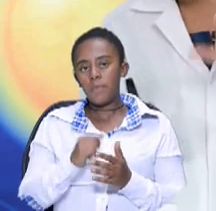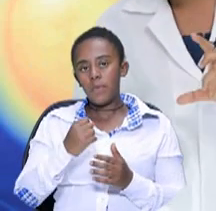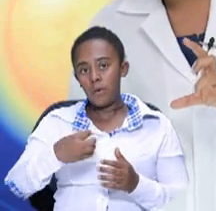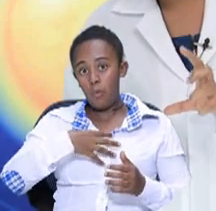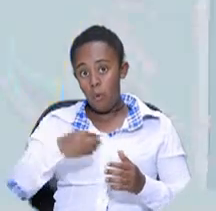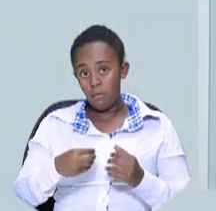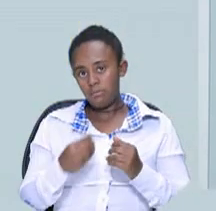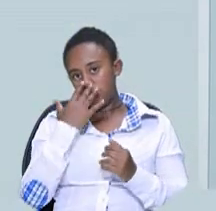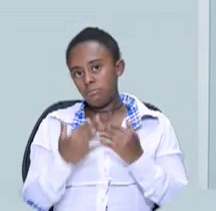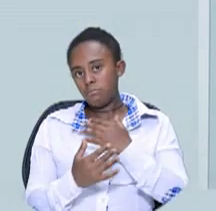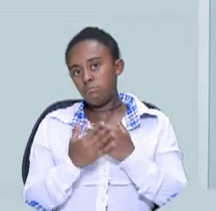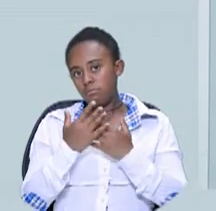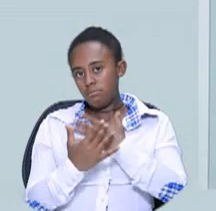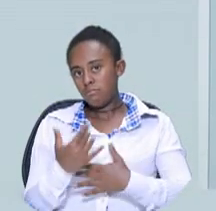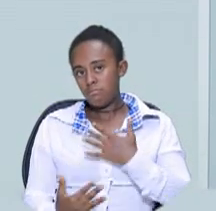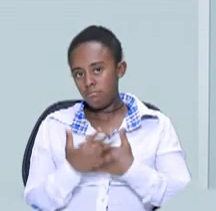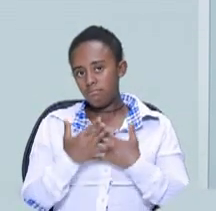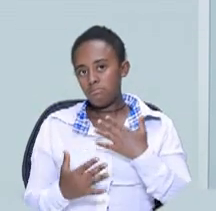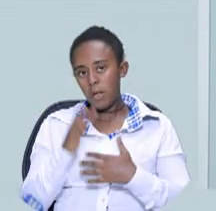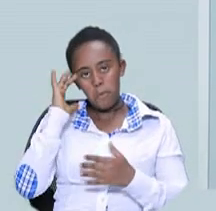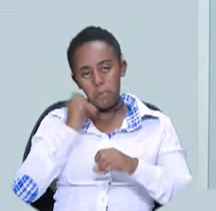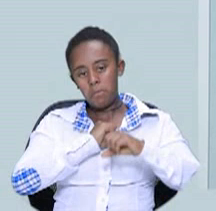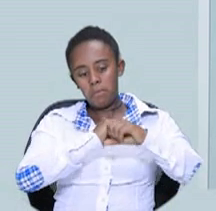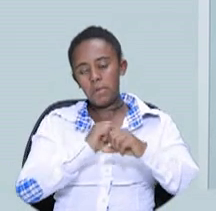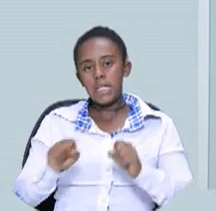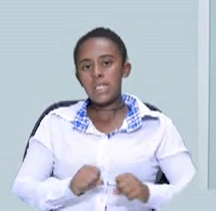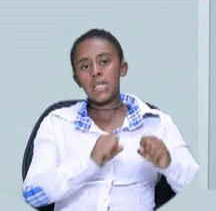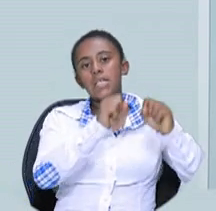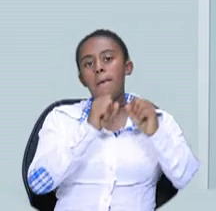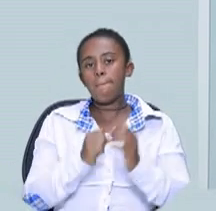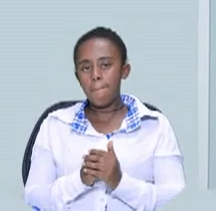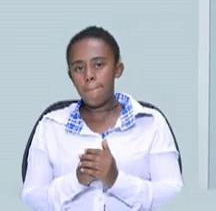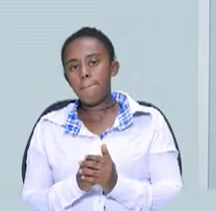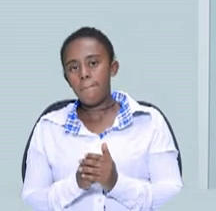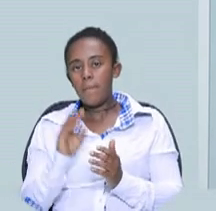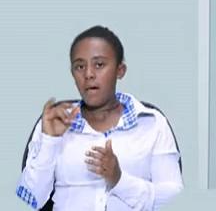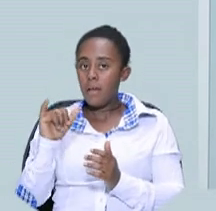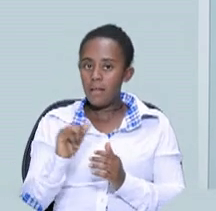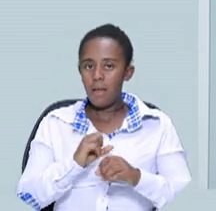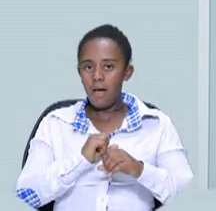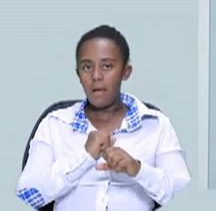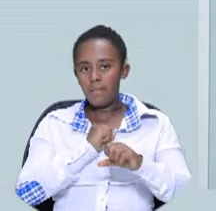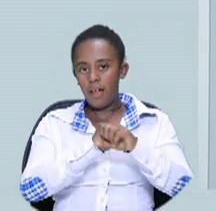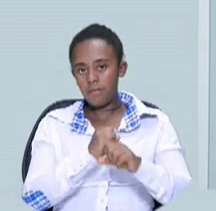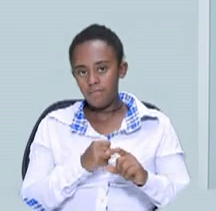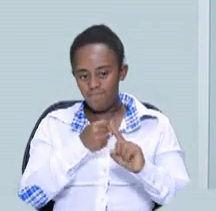are part of our immune system. They defend the body by